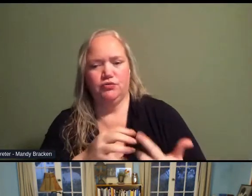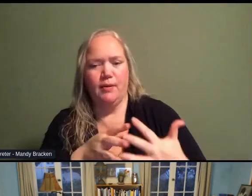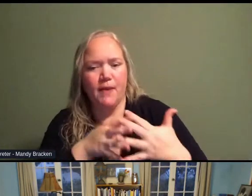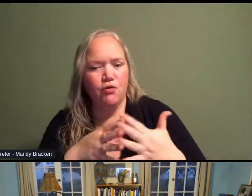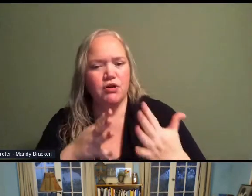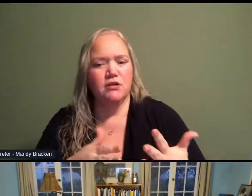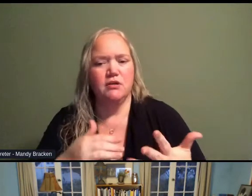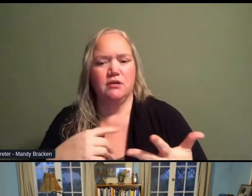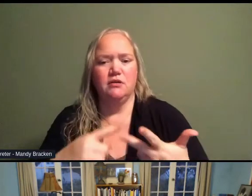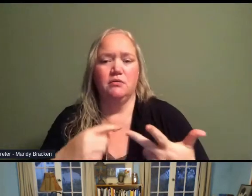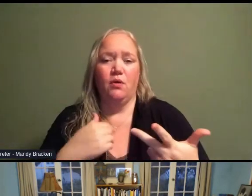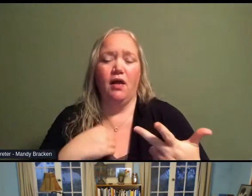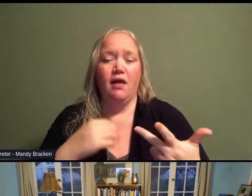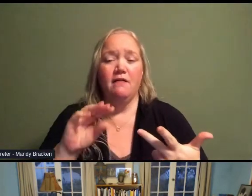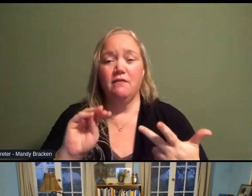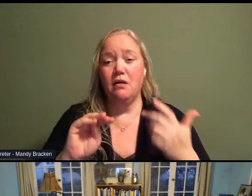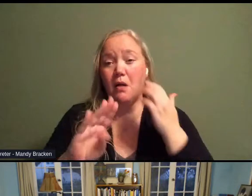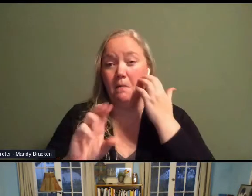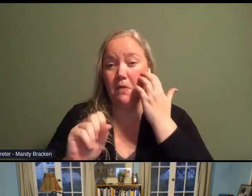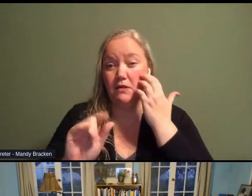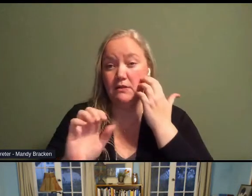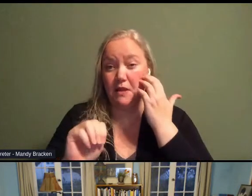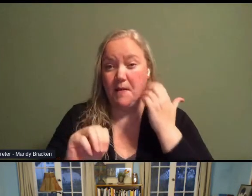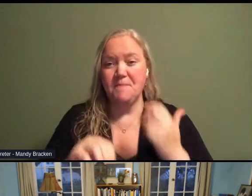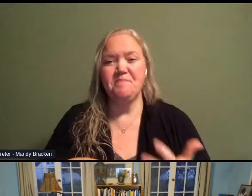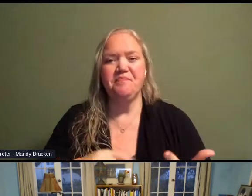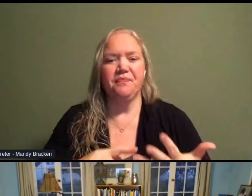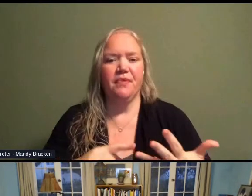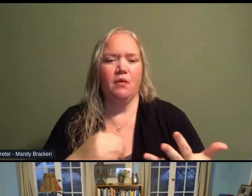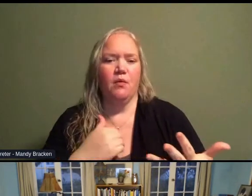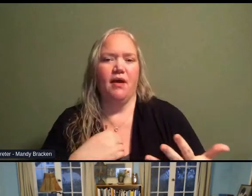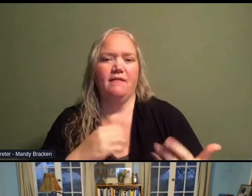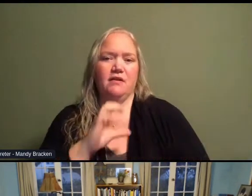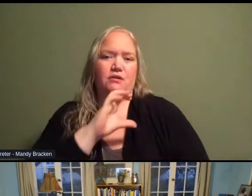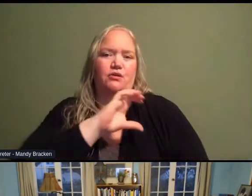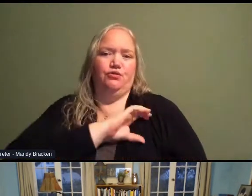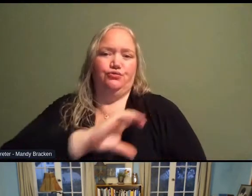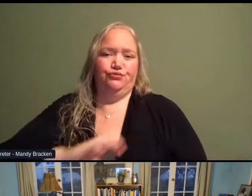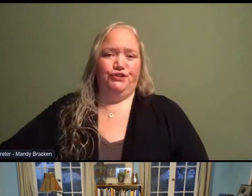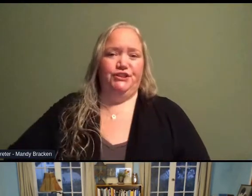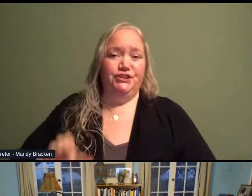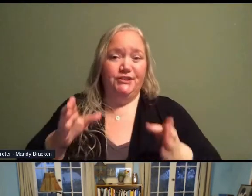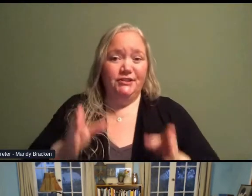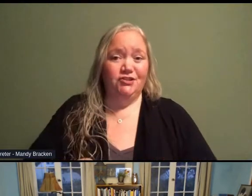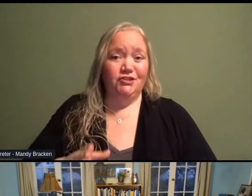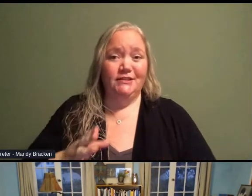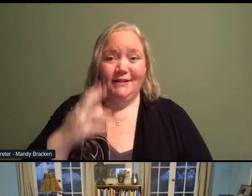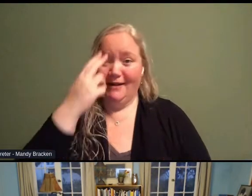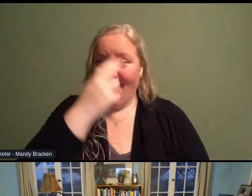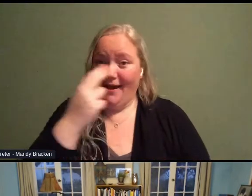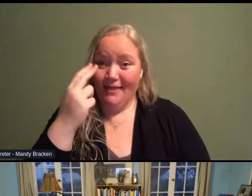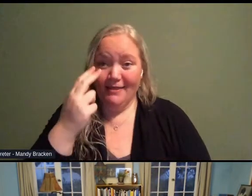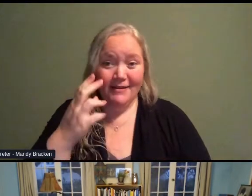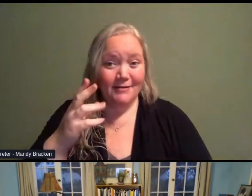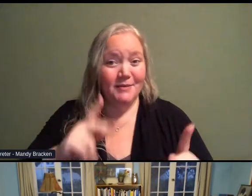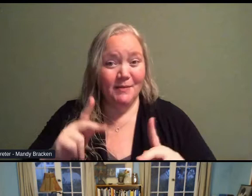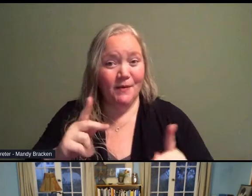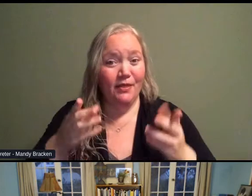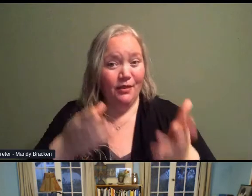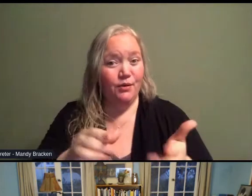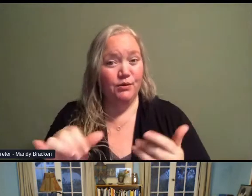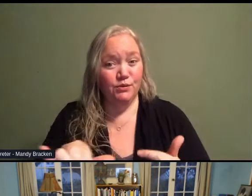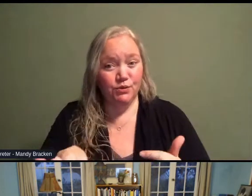Christian, Catholic on the committee. So, trying to make it really diverse and have them speak out their voices as well in their relations with